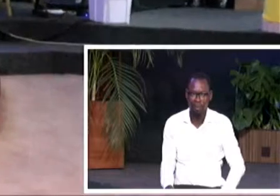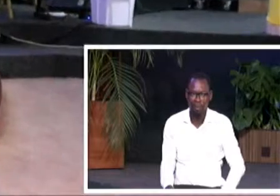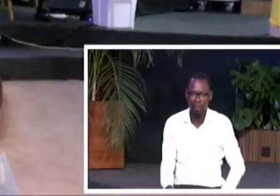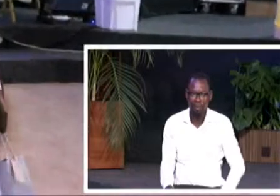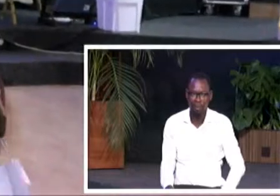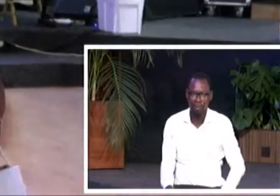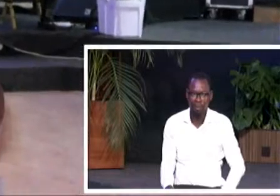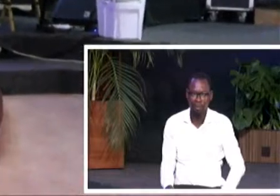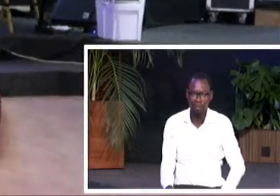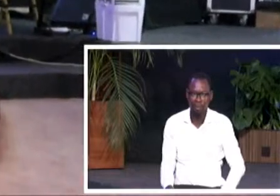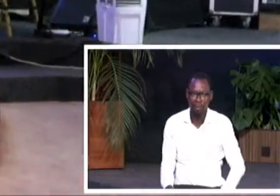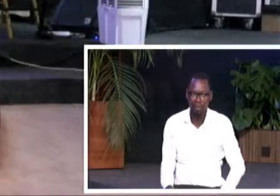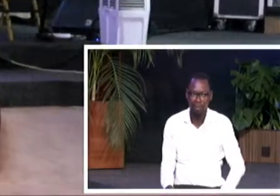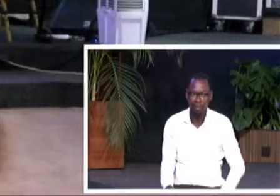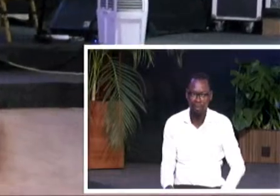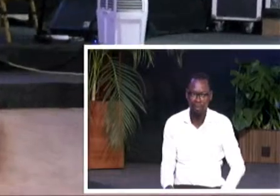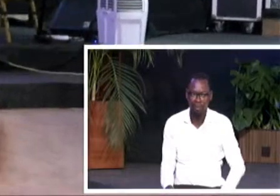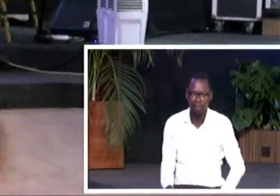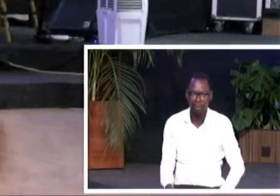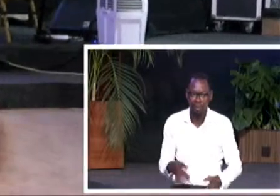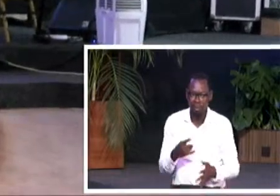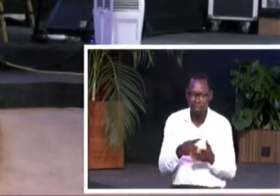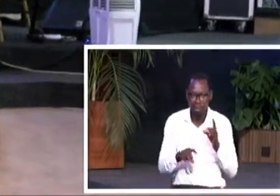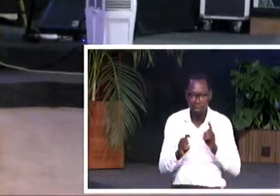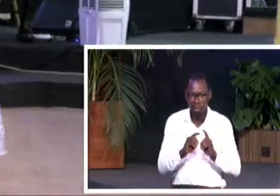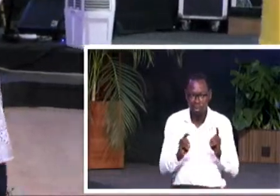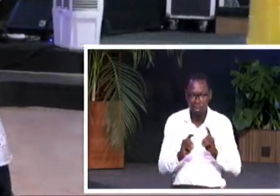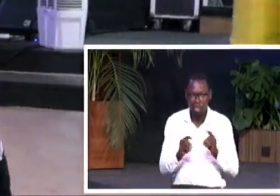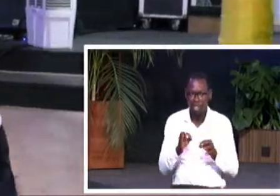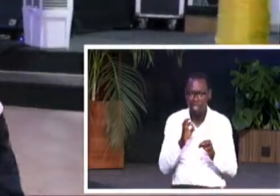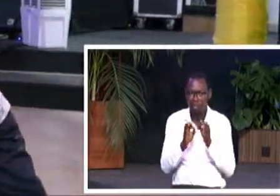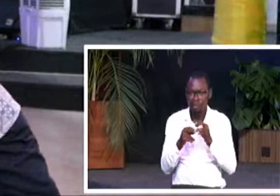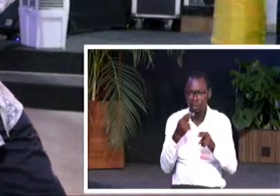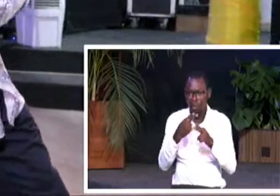Charlie. So what do you do? What do you do? If your surname is